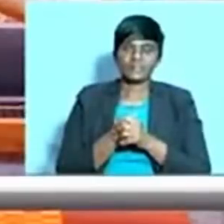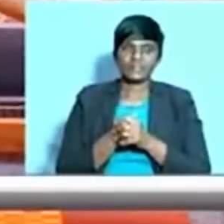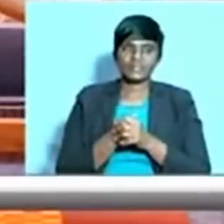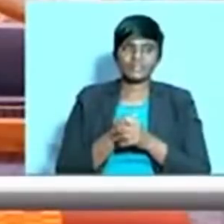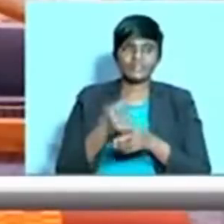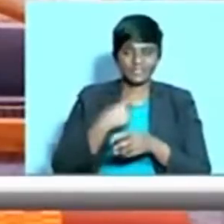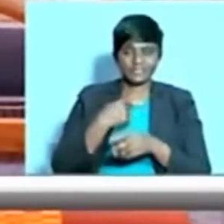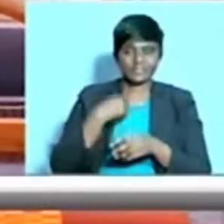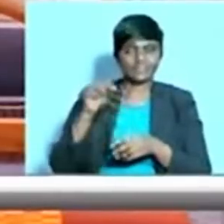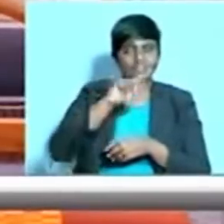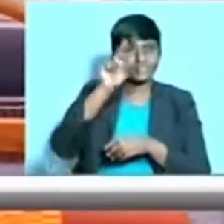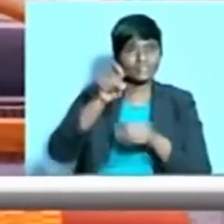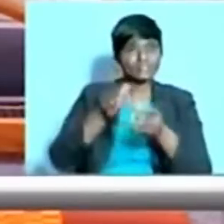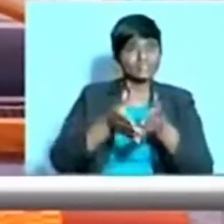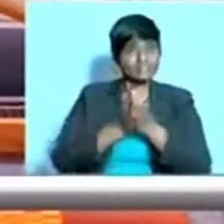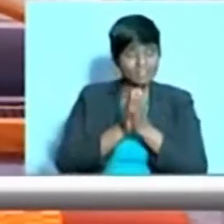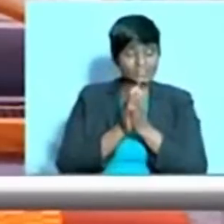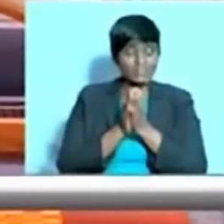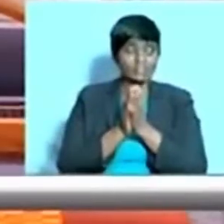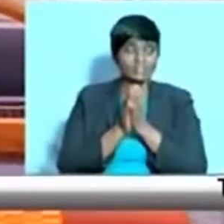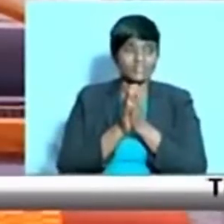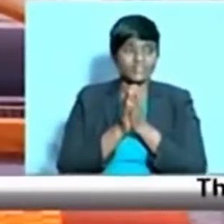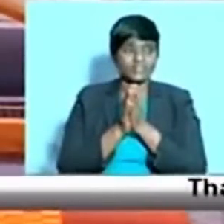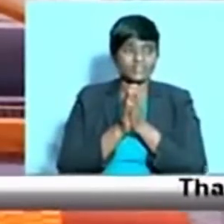I put the question.